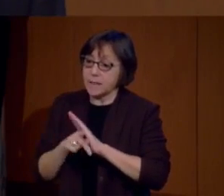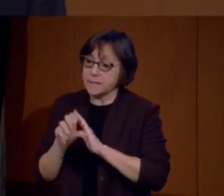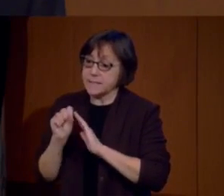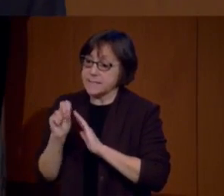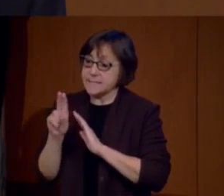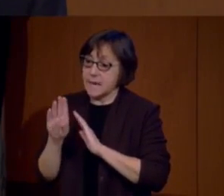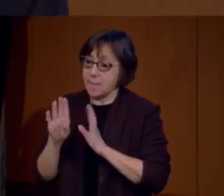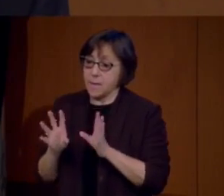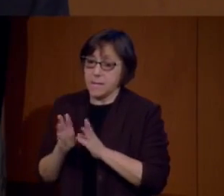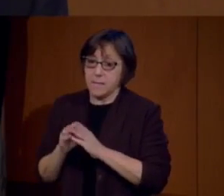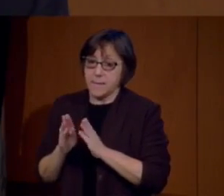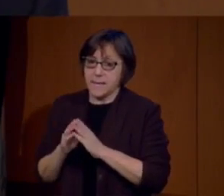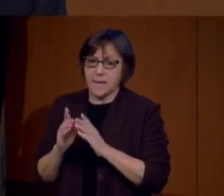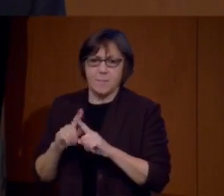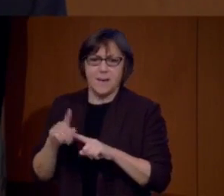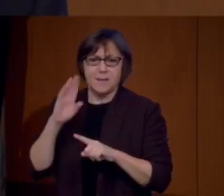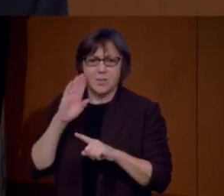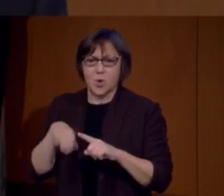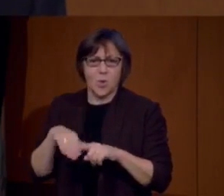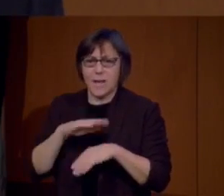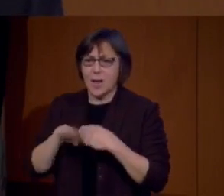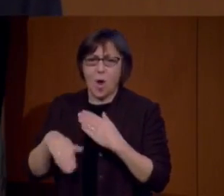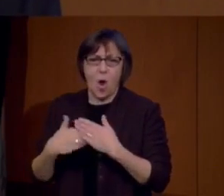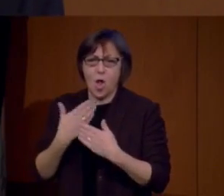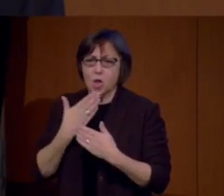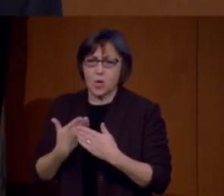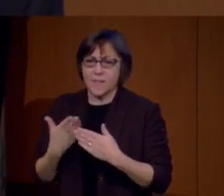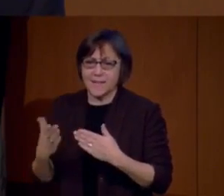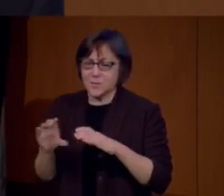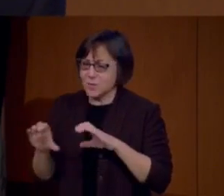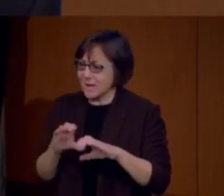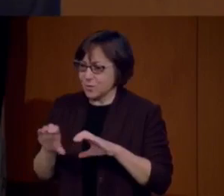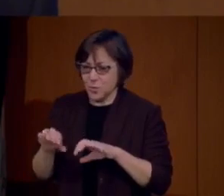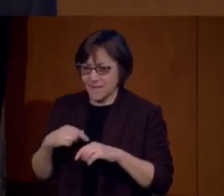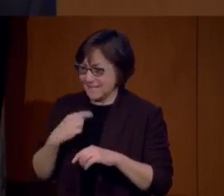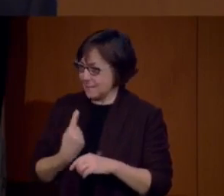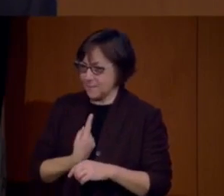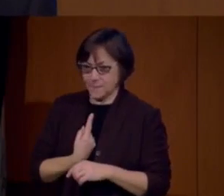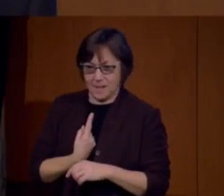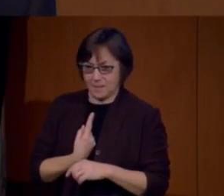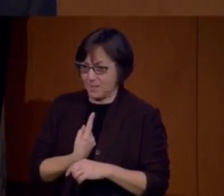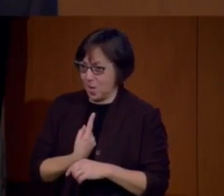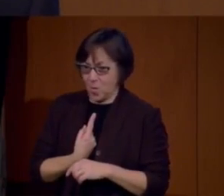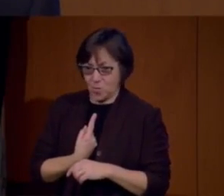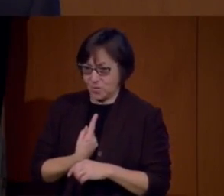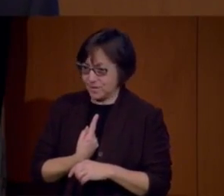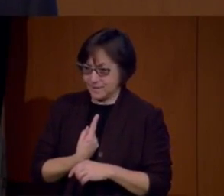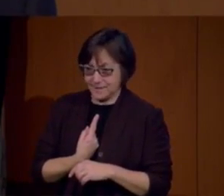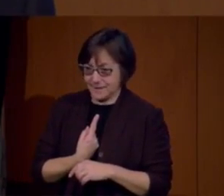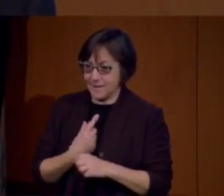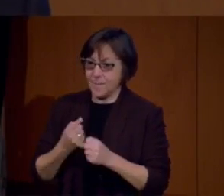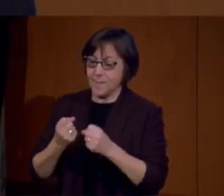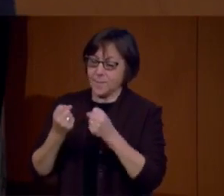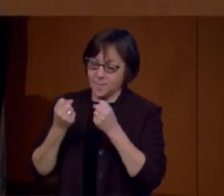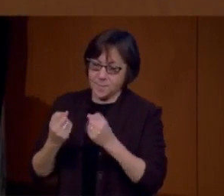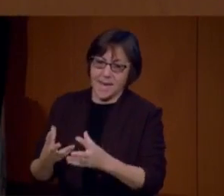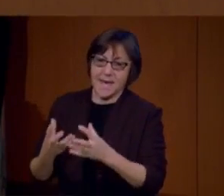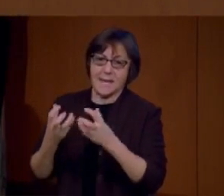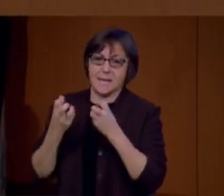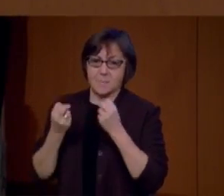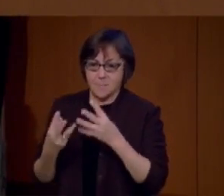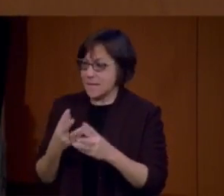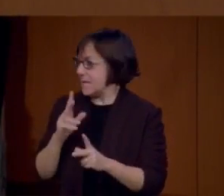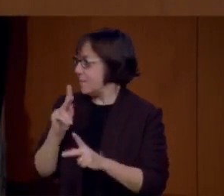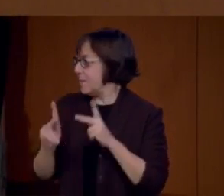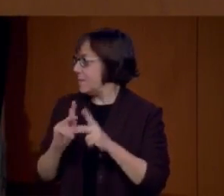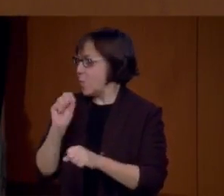But you know, like all good things in life, you never do these things by yourself. So many people work